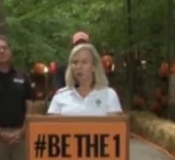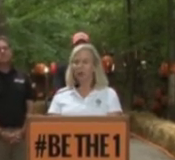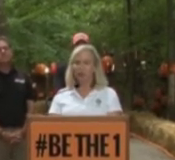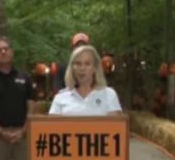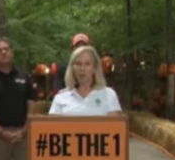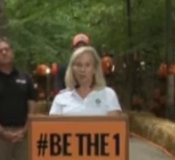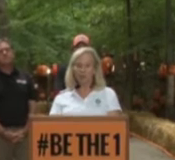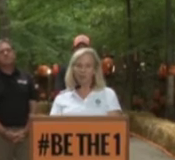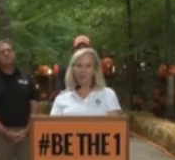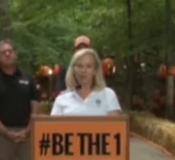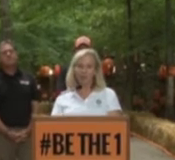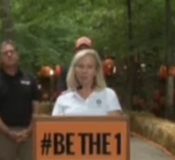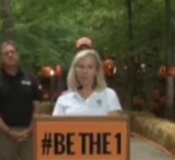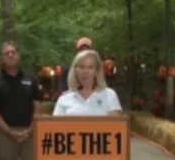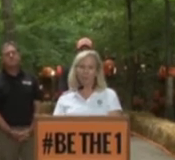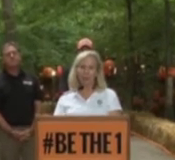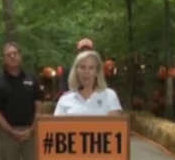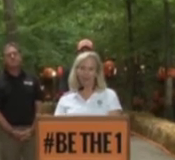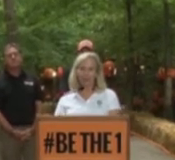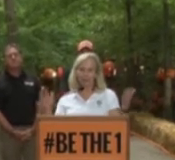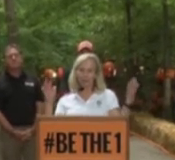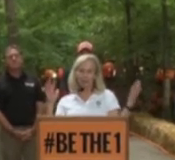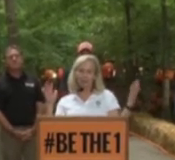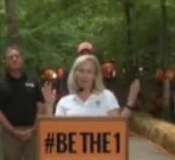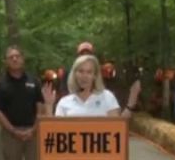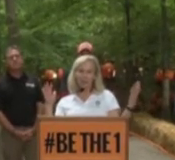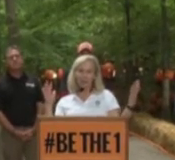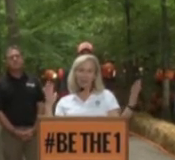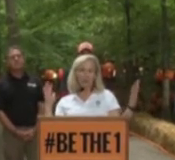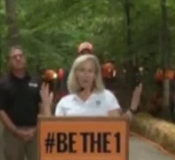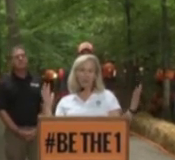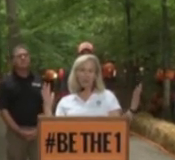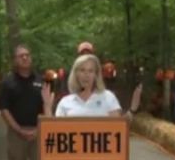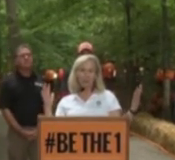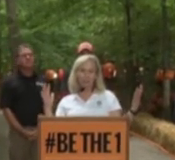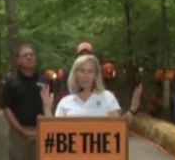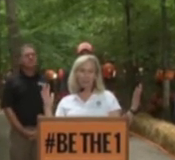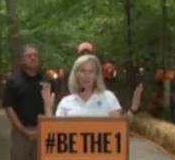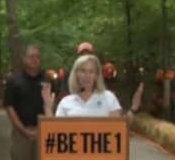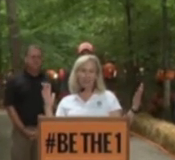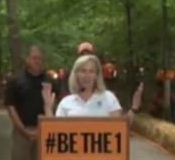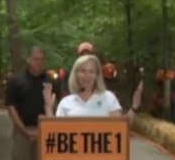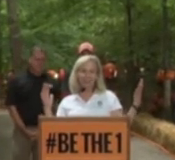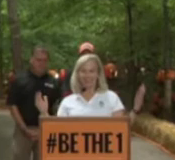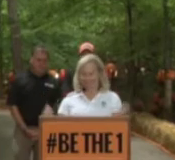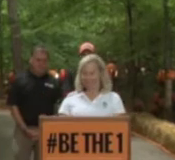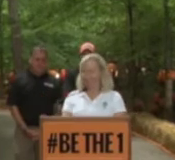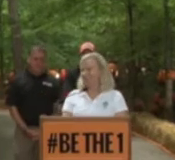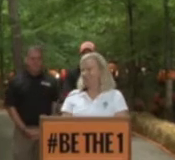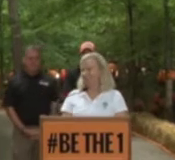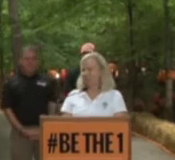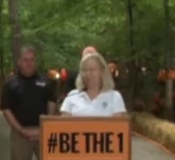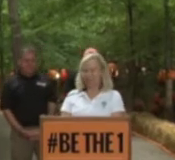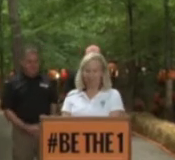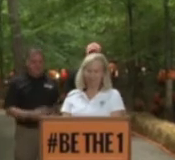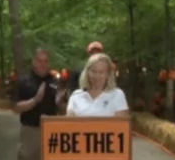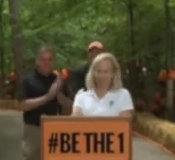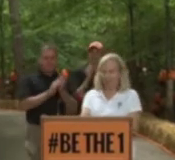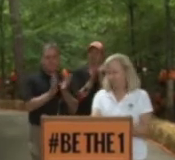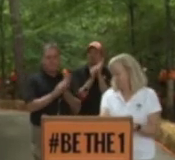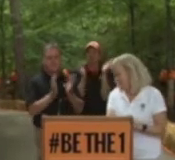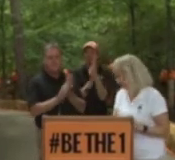So thank you once again to our sponsors, and everyone needs to make sure that they get out here. Thanks so